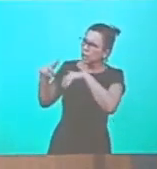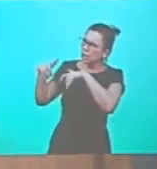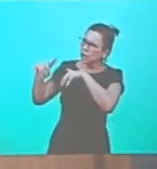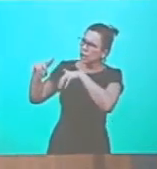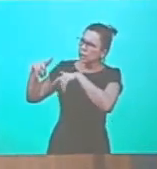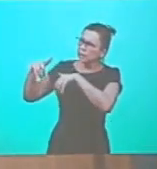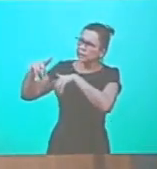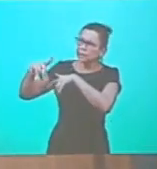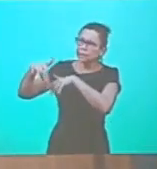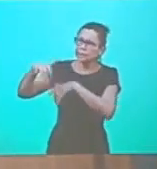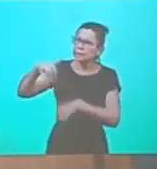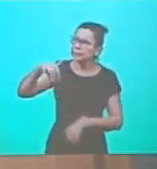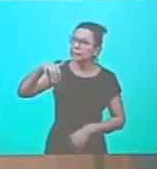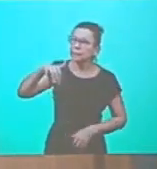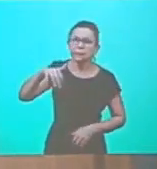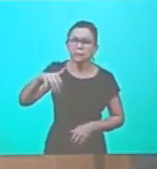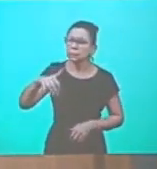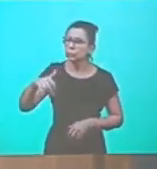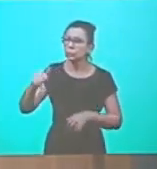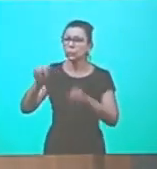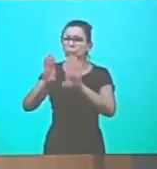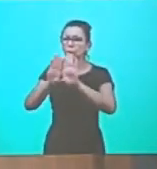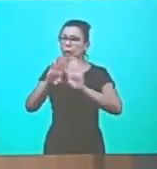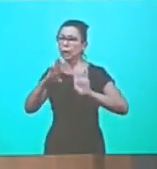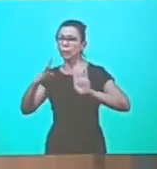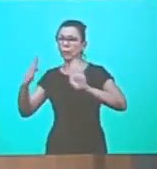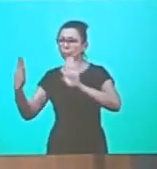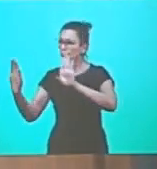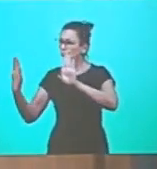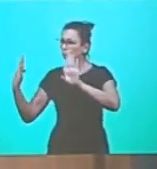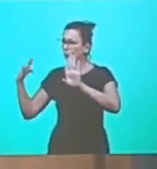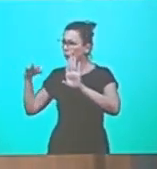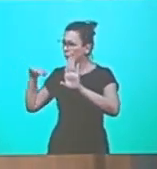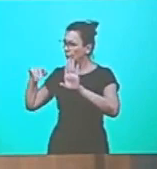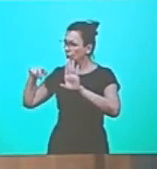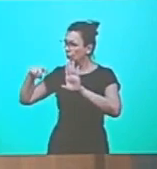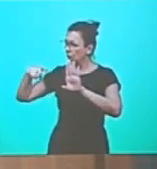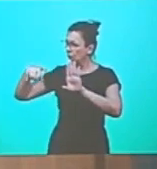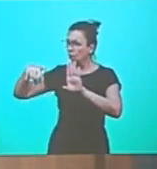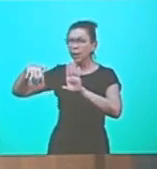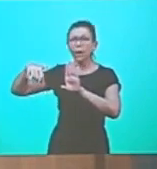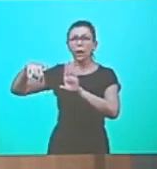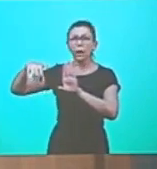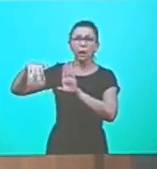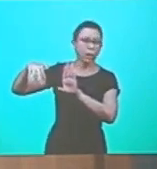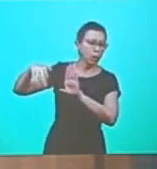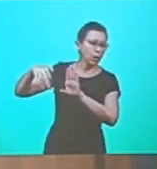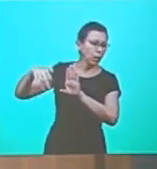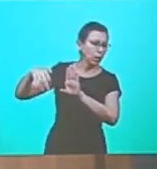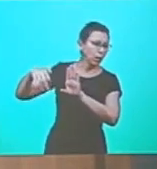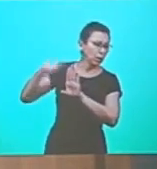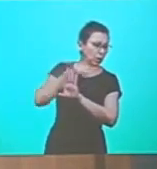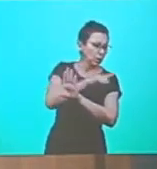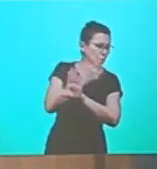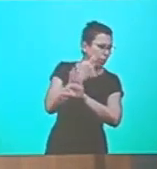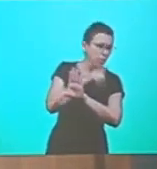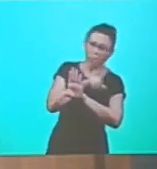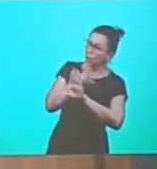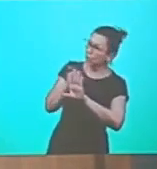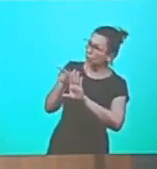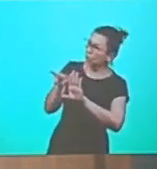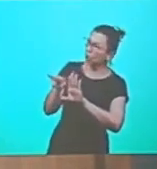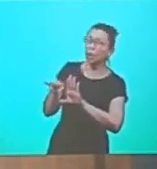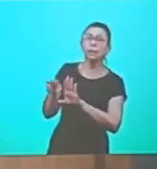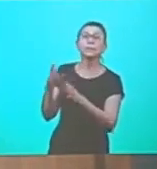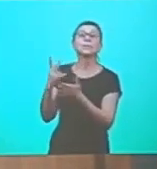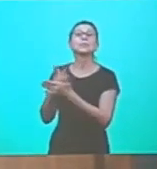bridegroom. Look, these are the women who had their candles lit and went to meet the bridegroom when he